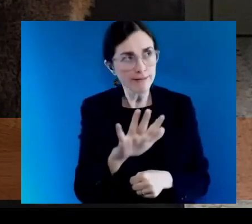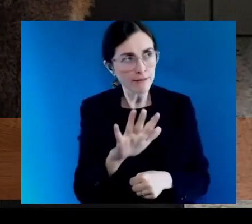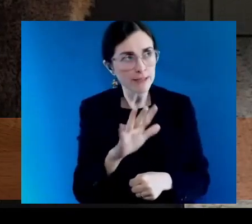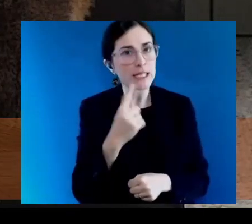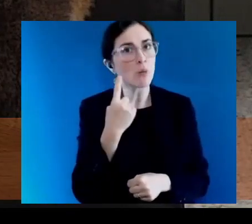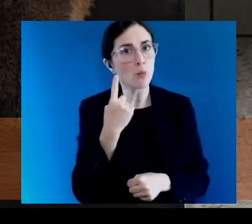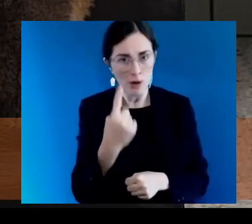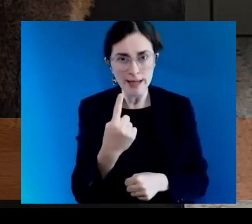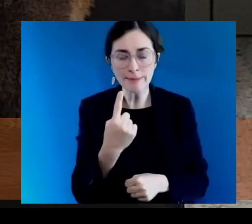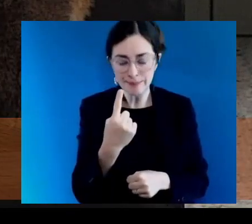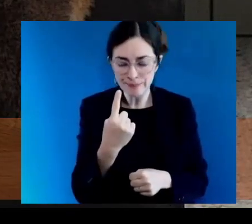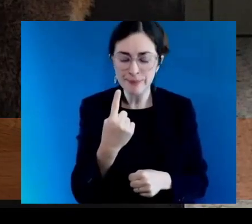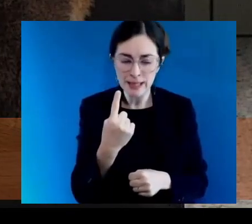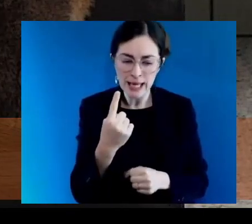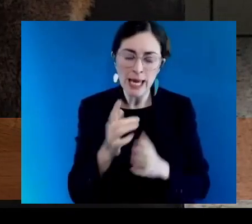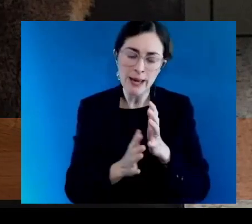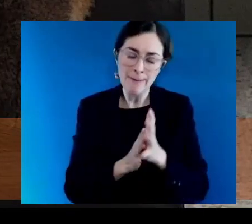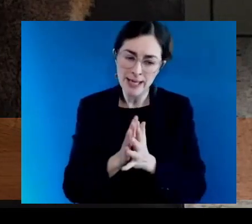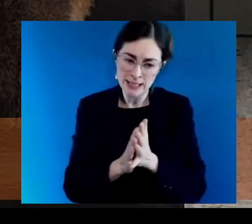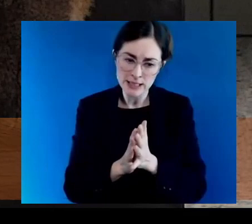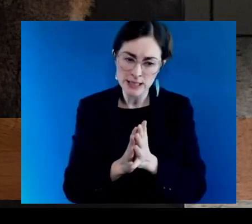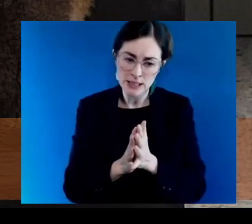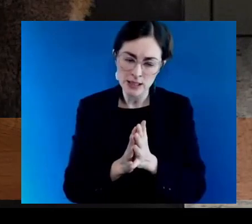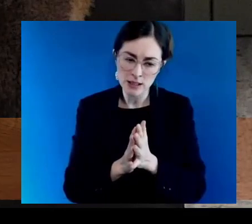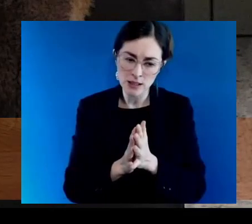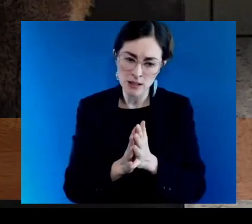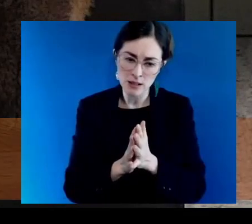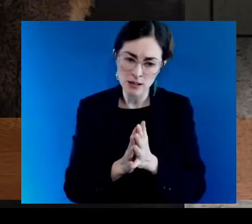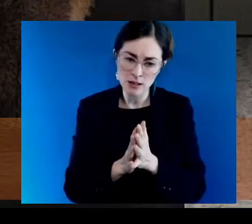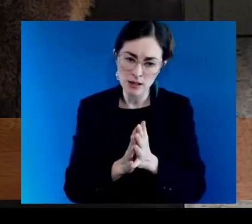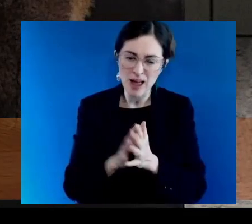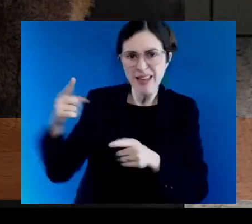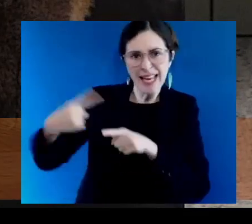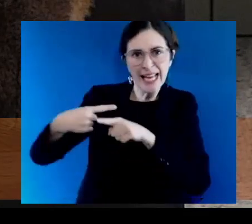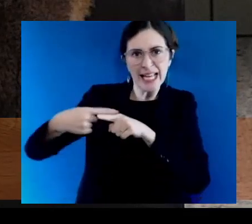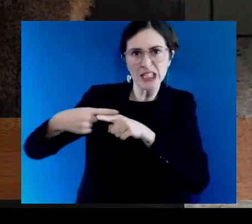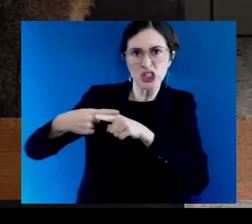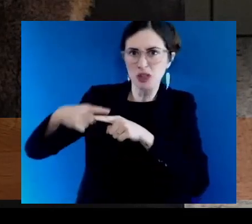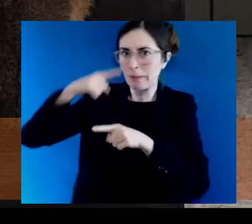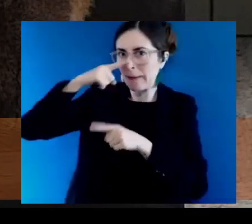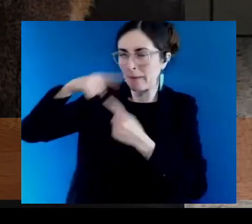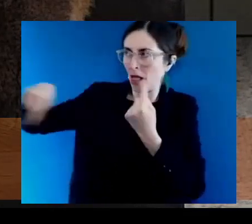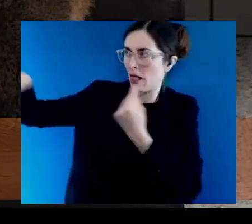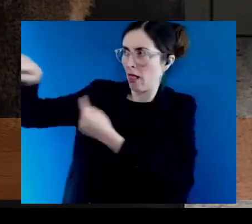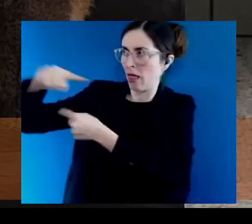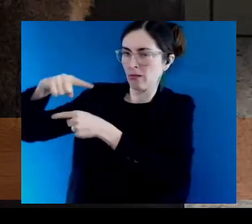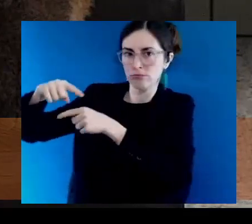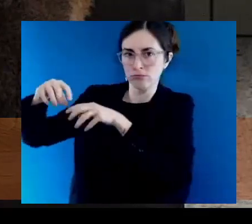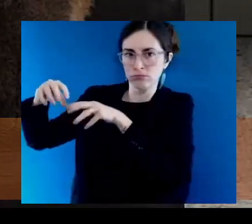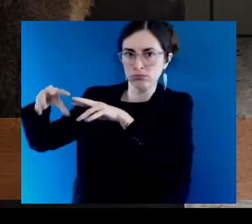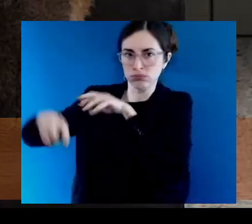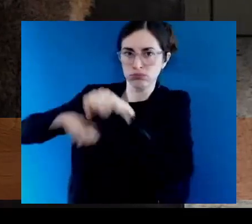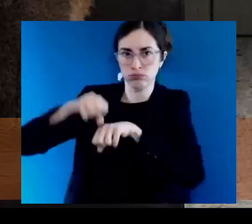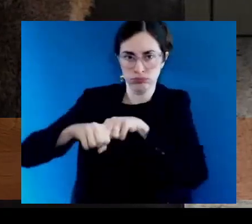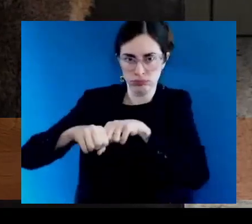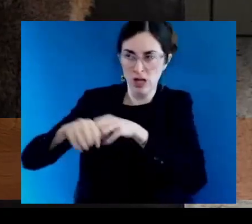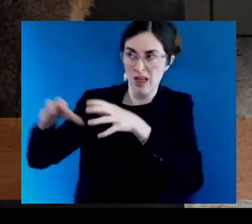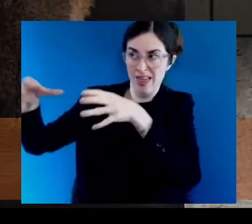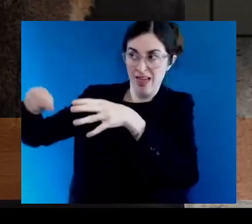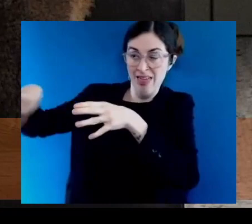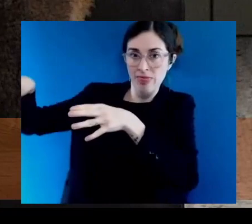triggered reactions from the colony at the time for the very